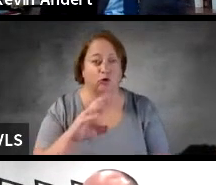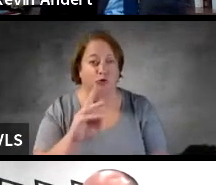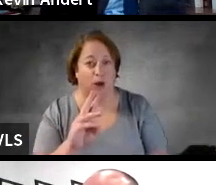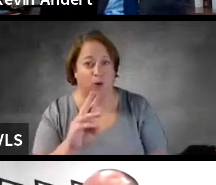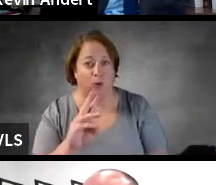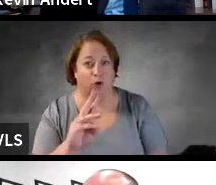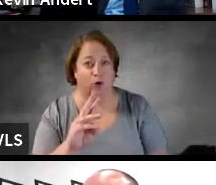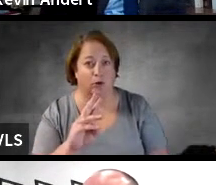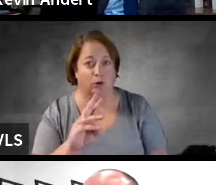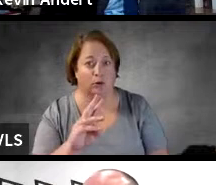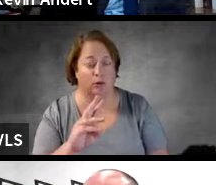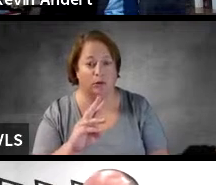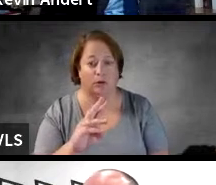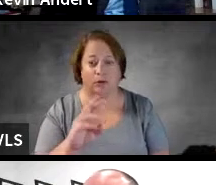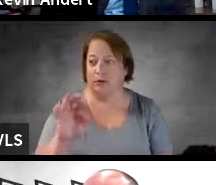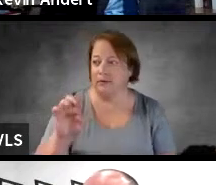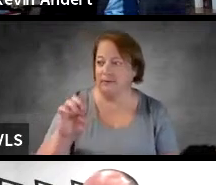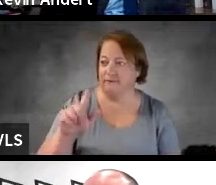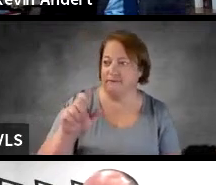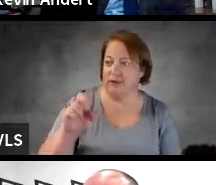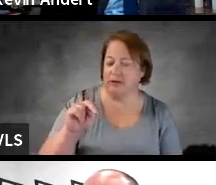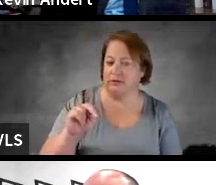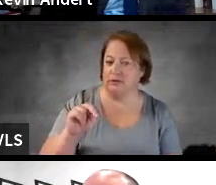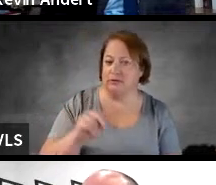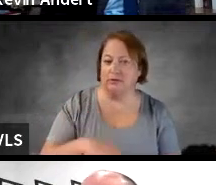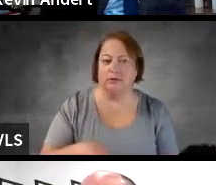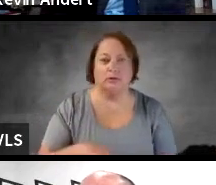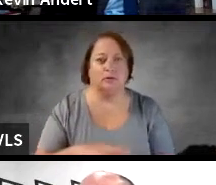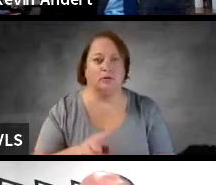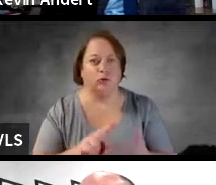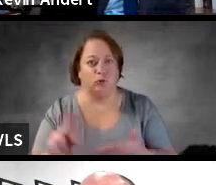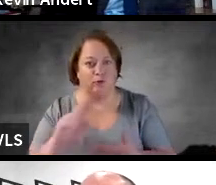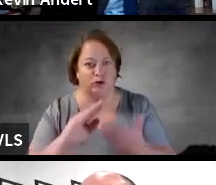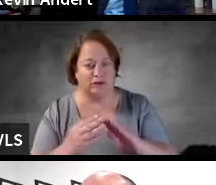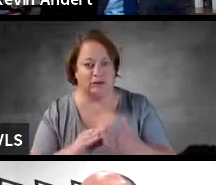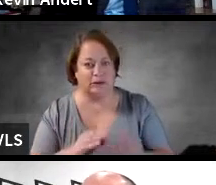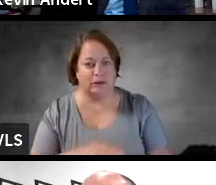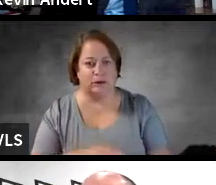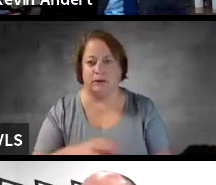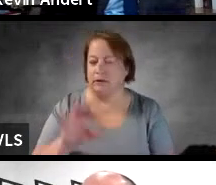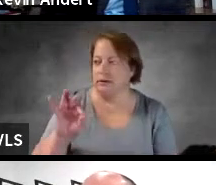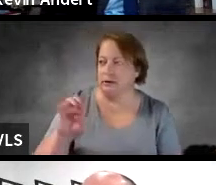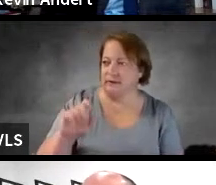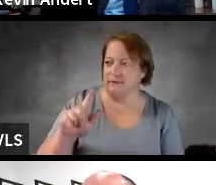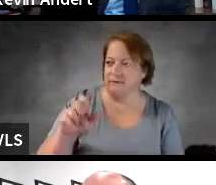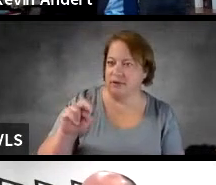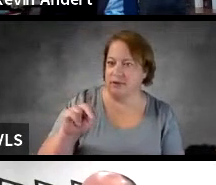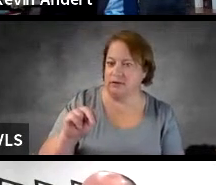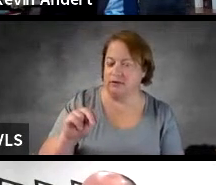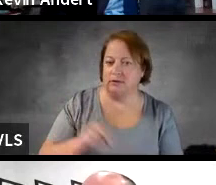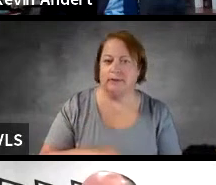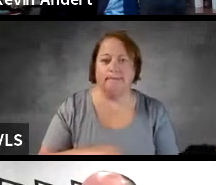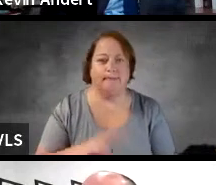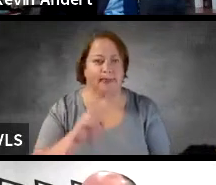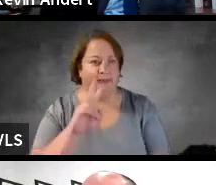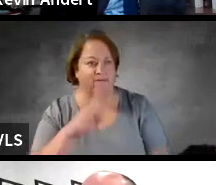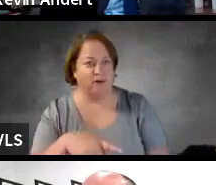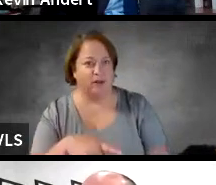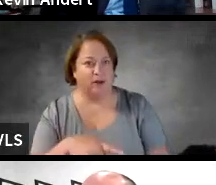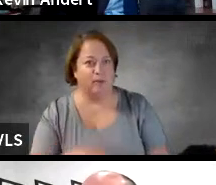Rockwood? Larry Felton. University City? Larry Felton. Valley